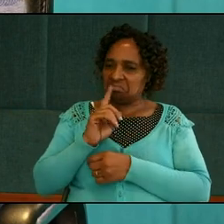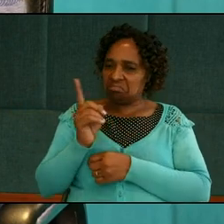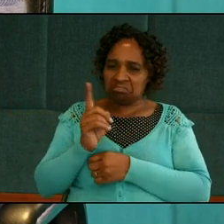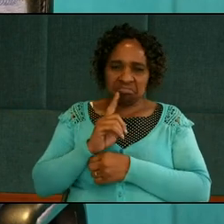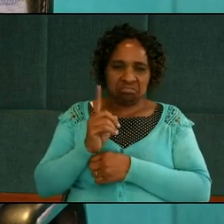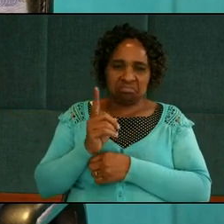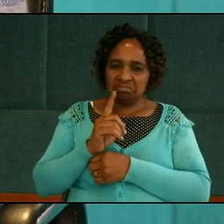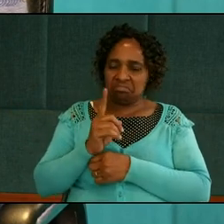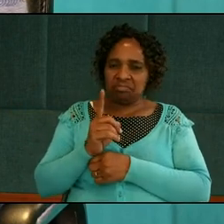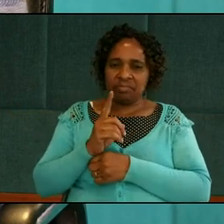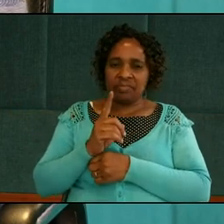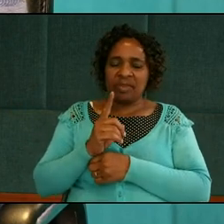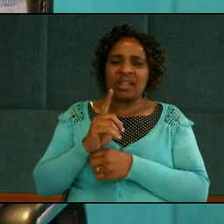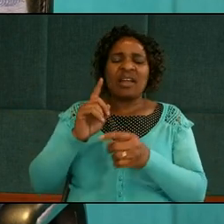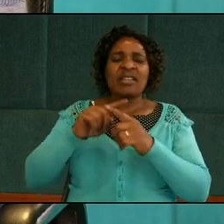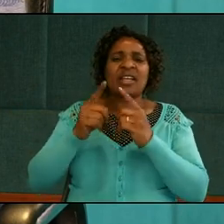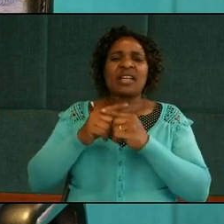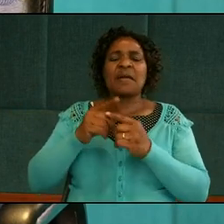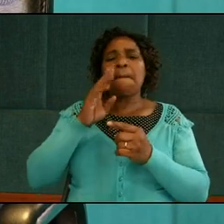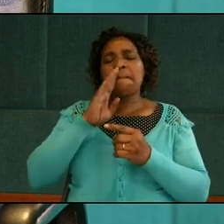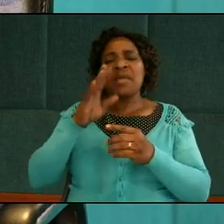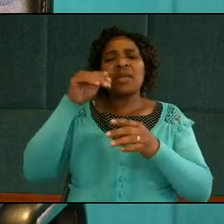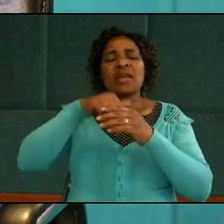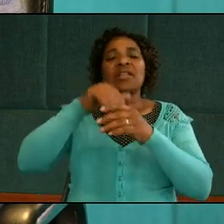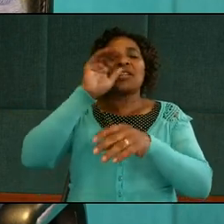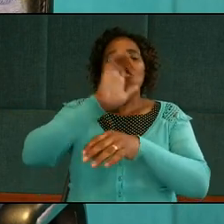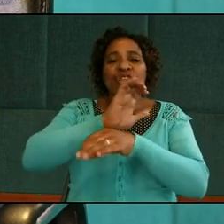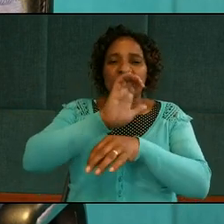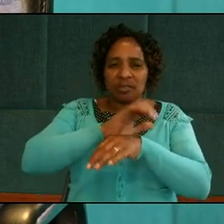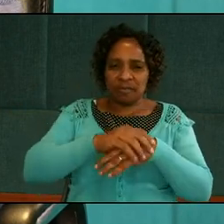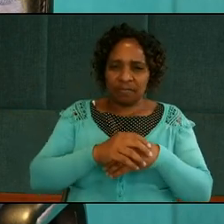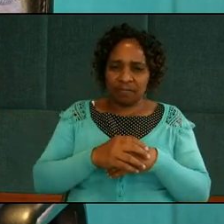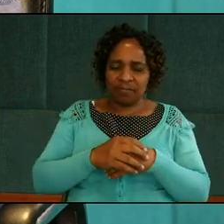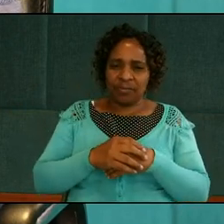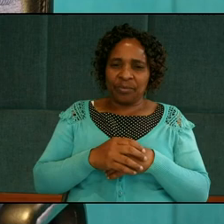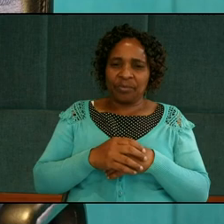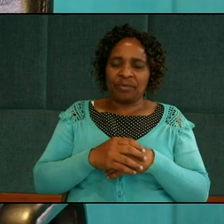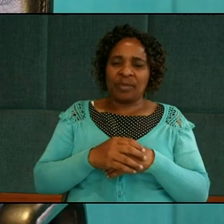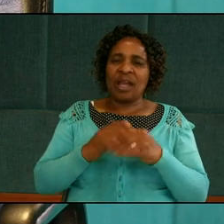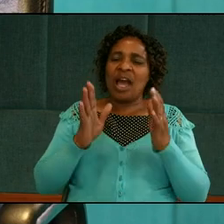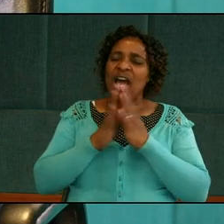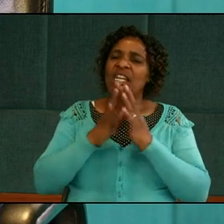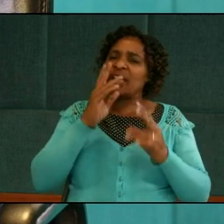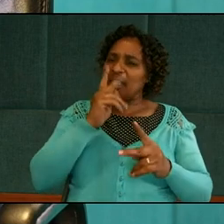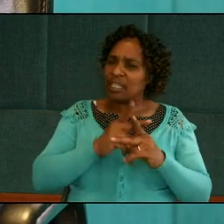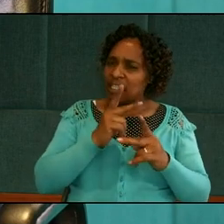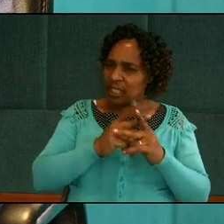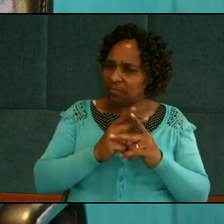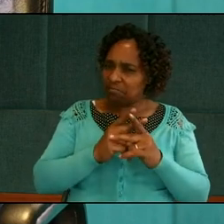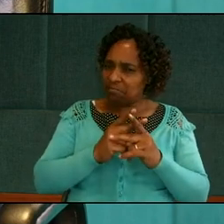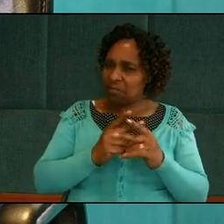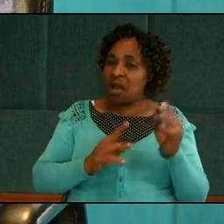and be in church and keep